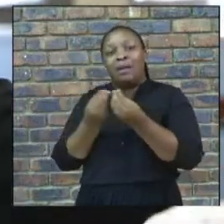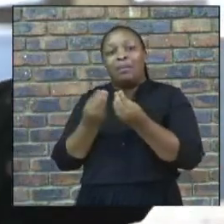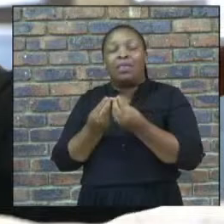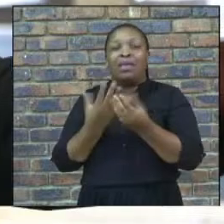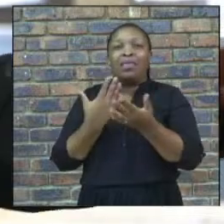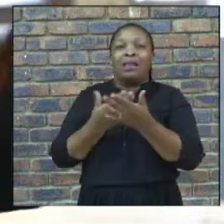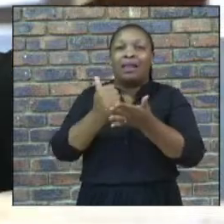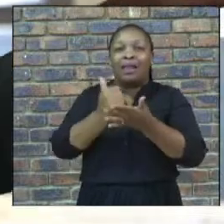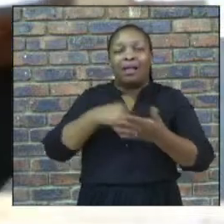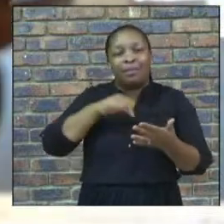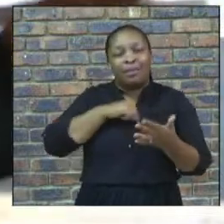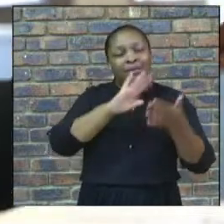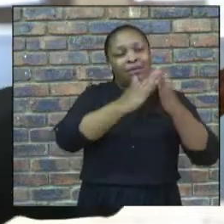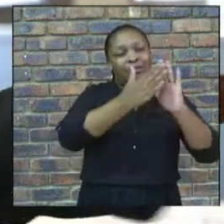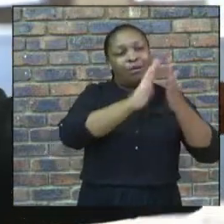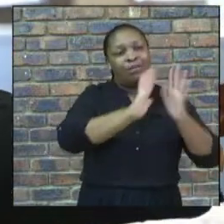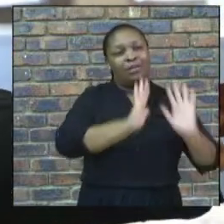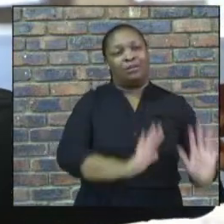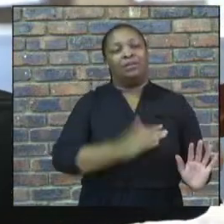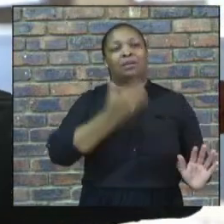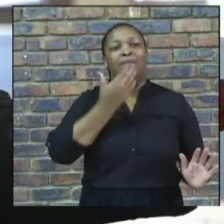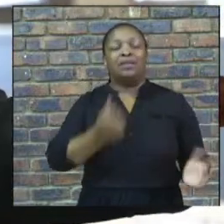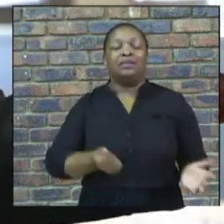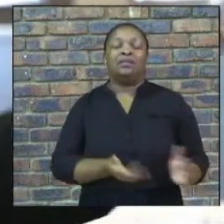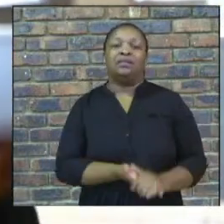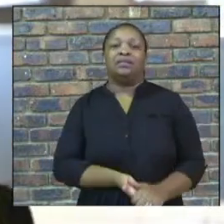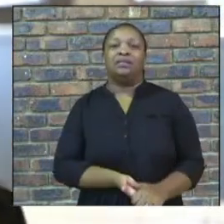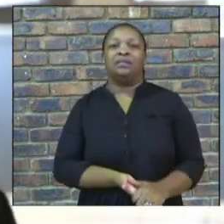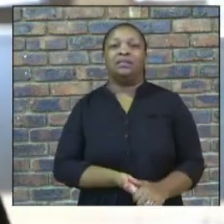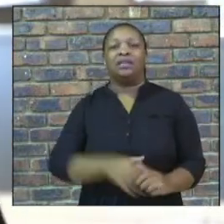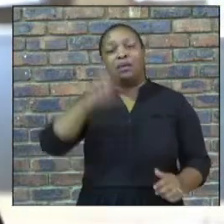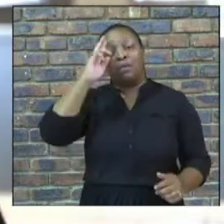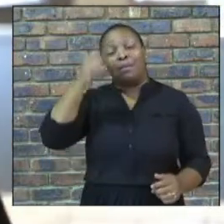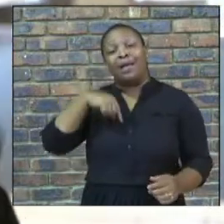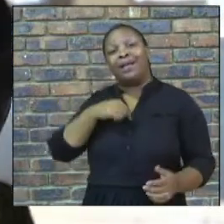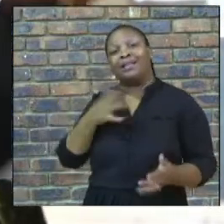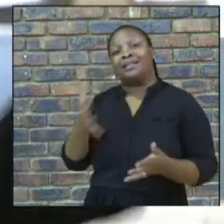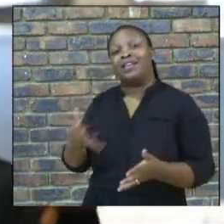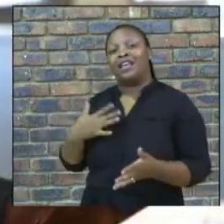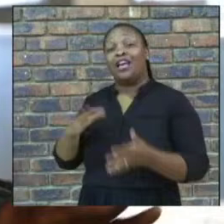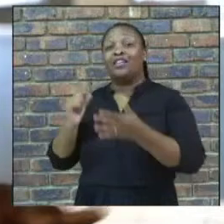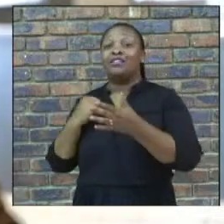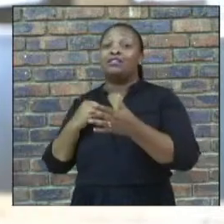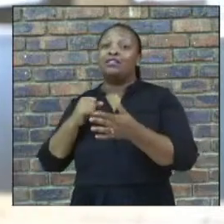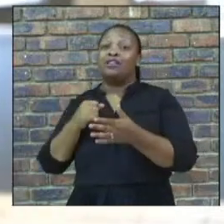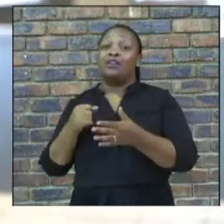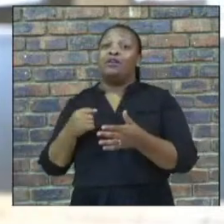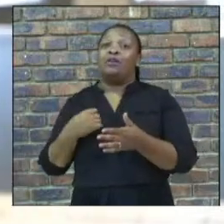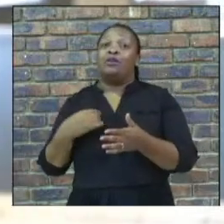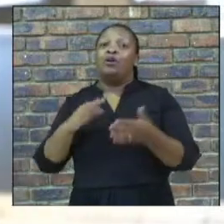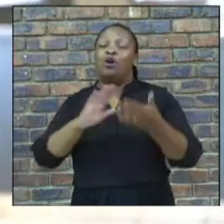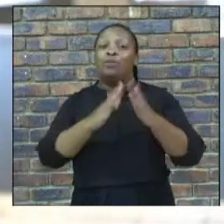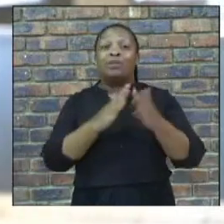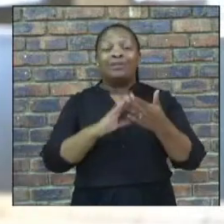la ecommunitini le esinayo thina singumphakathi sibenefita